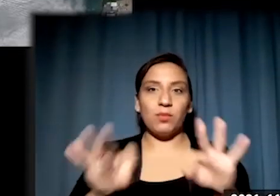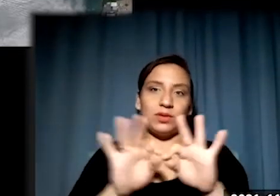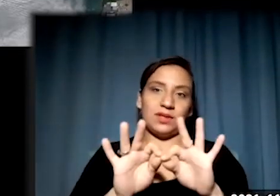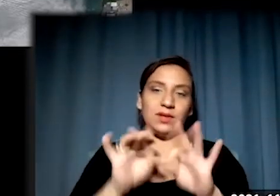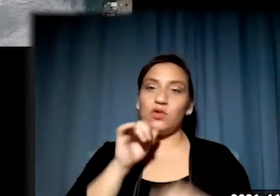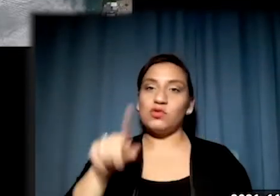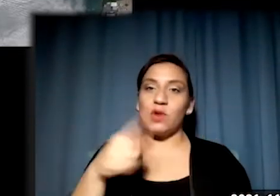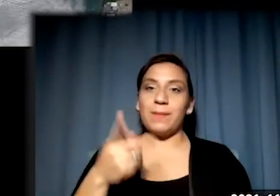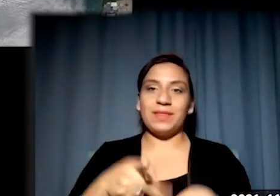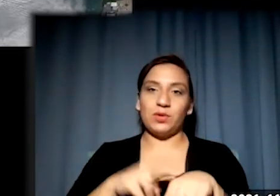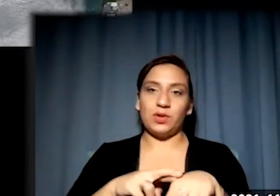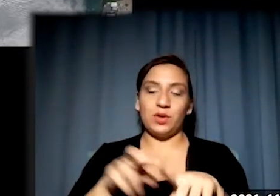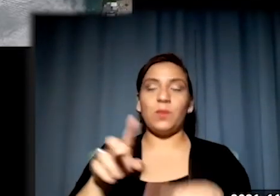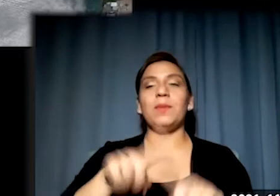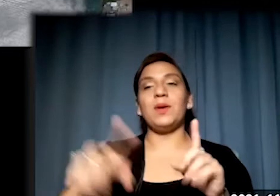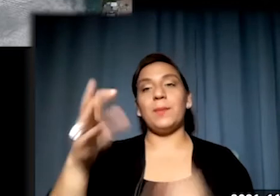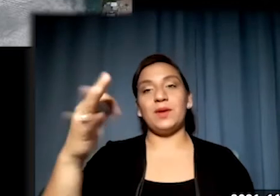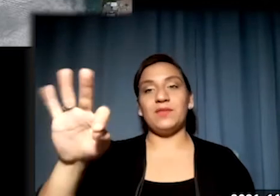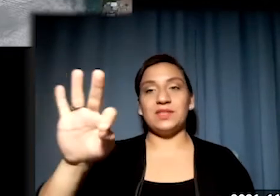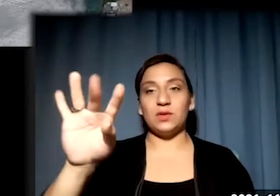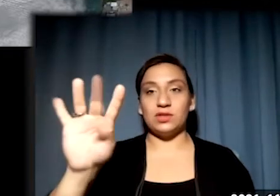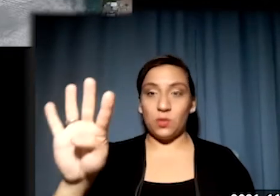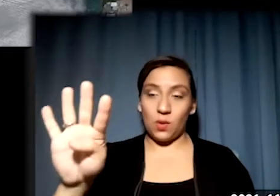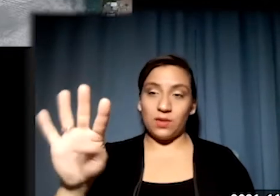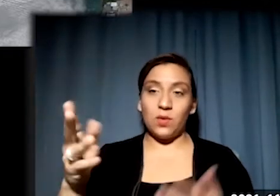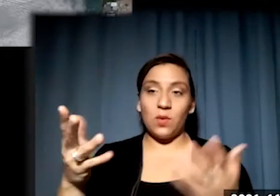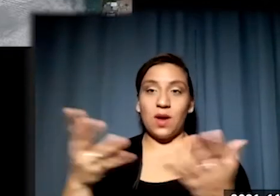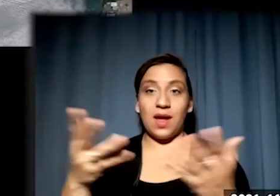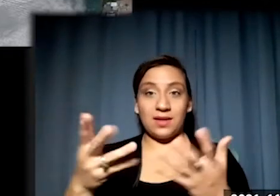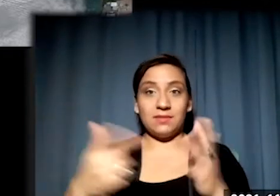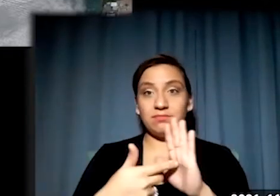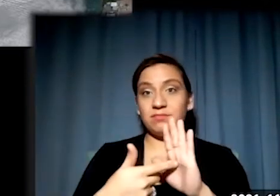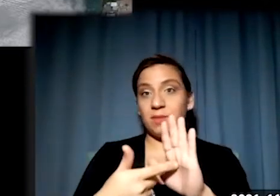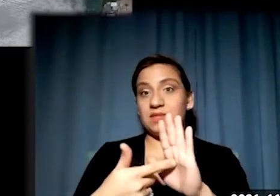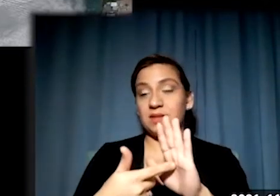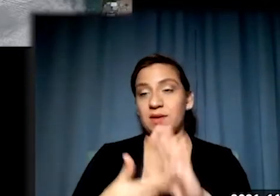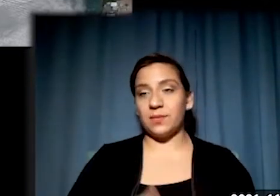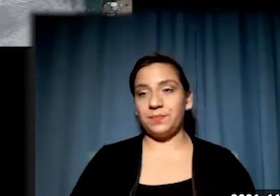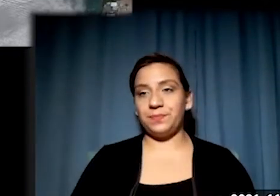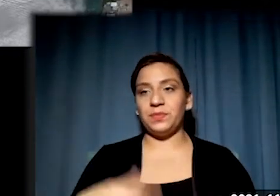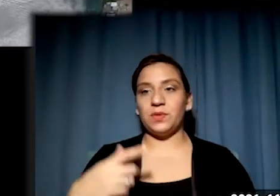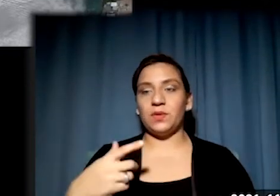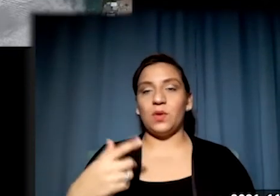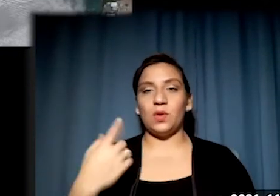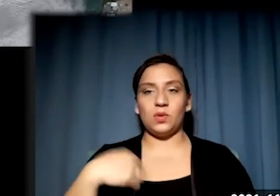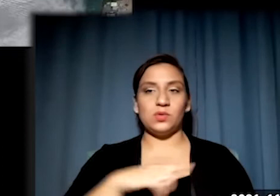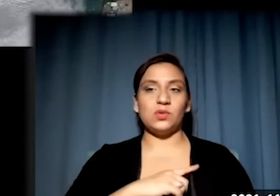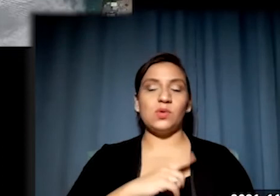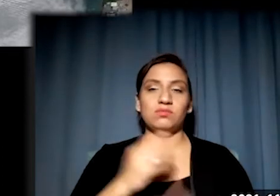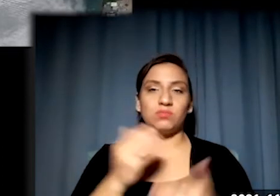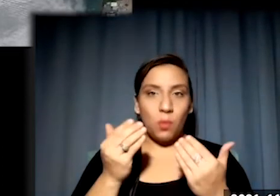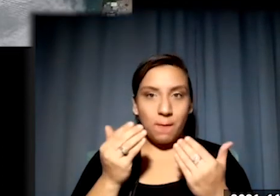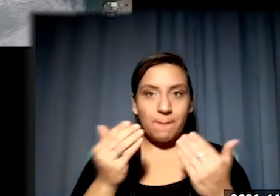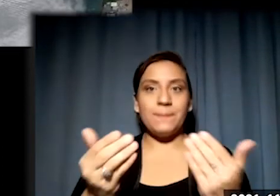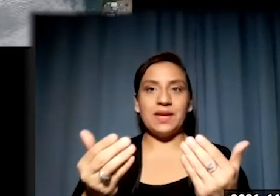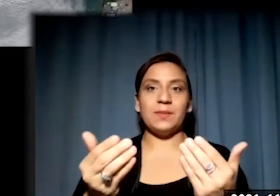1984, represented here in orange, we accomplished something extremely relevant and important, which